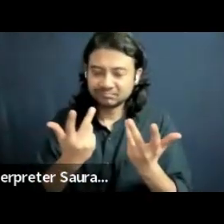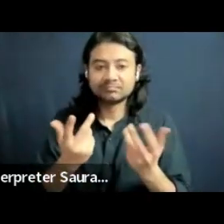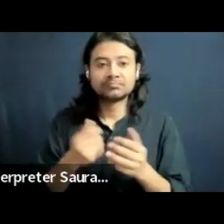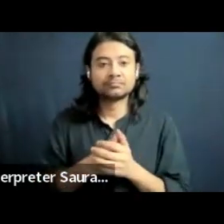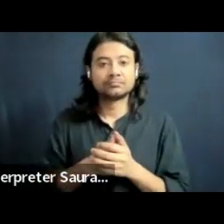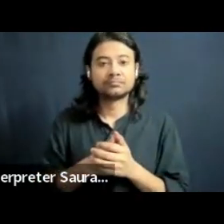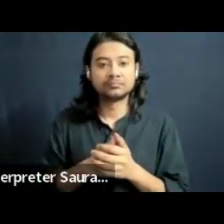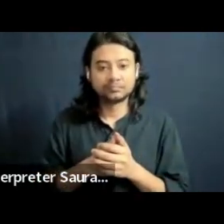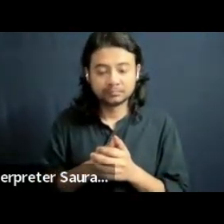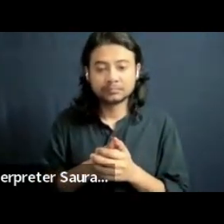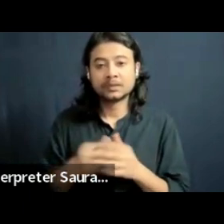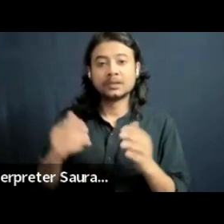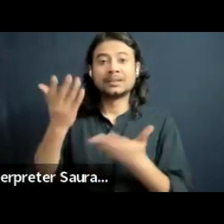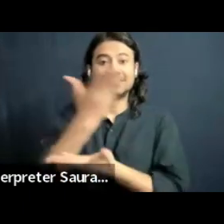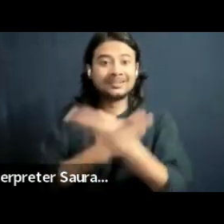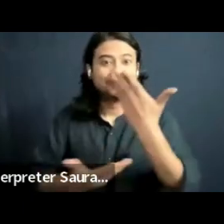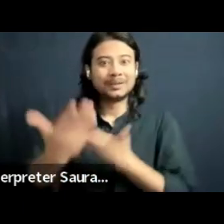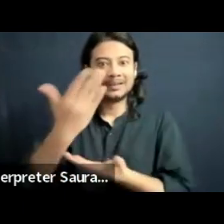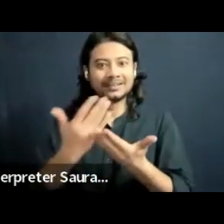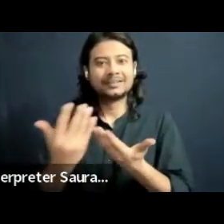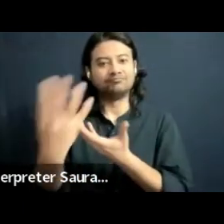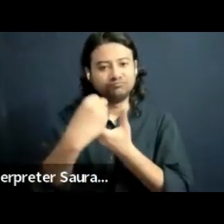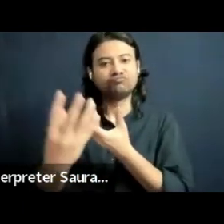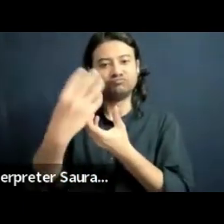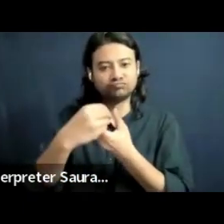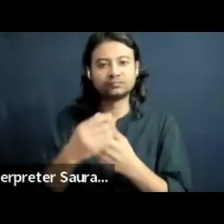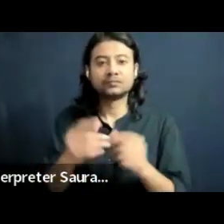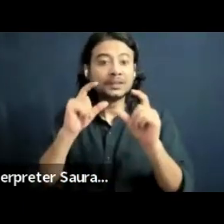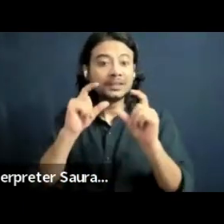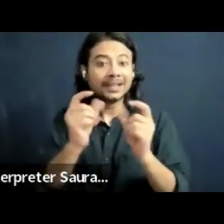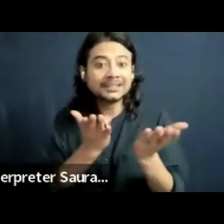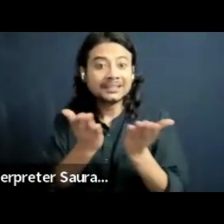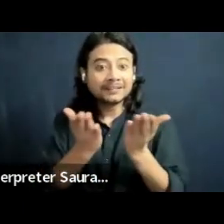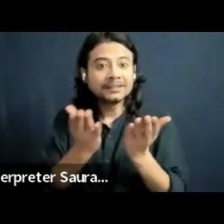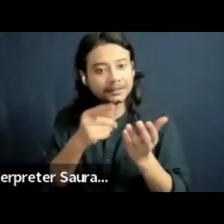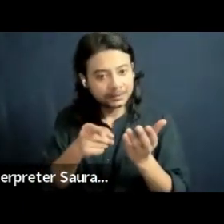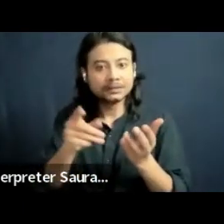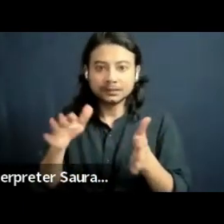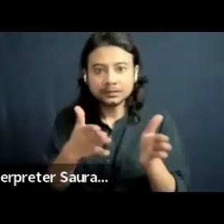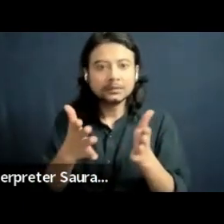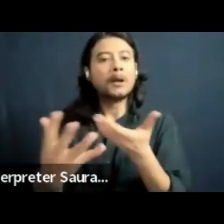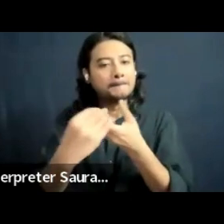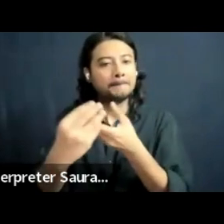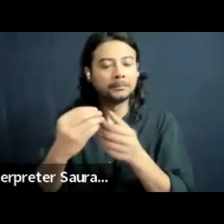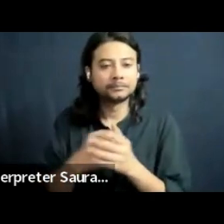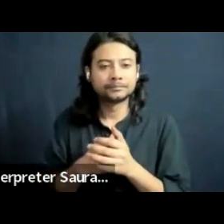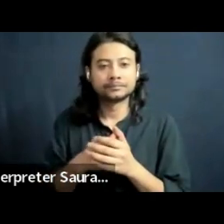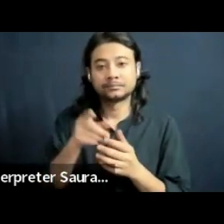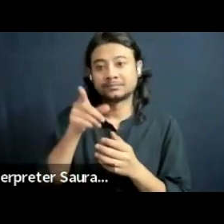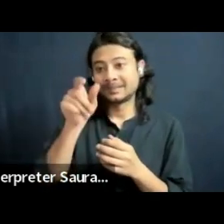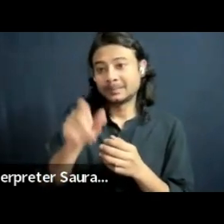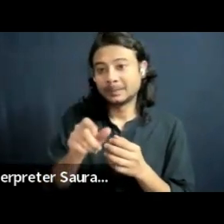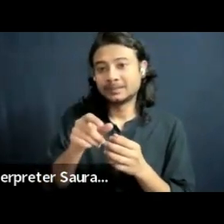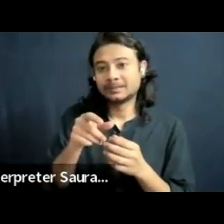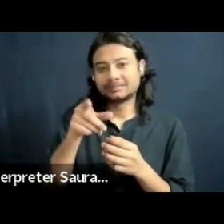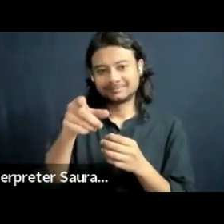care services. On behalf, I'm Dr. Kavita Magnani, serving as a National Coordinator for India Alternative Care Network. And